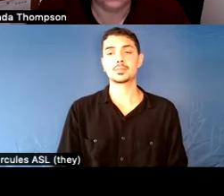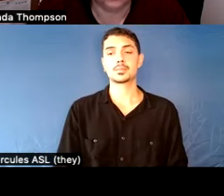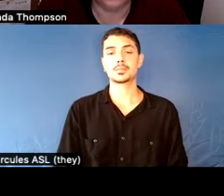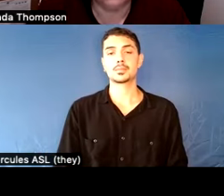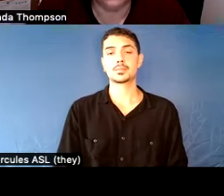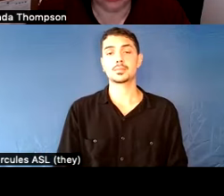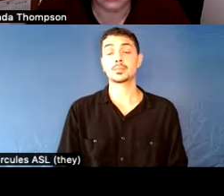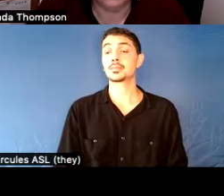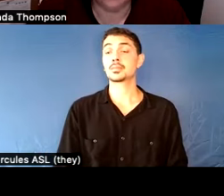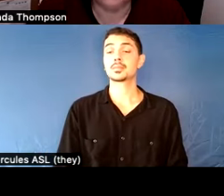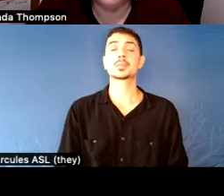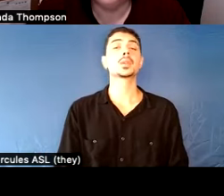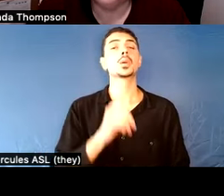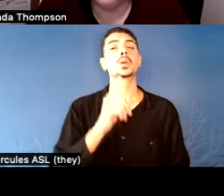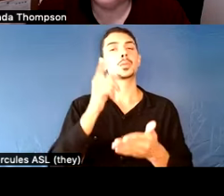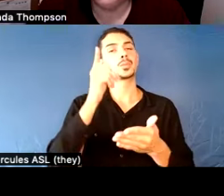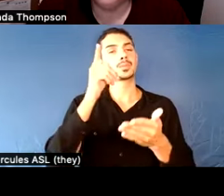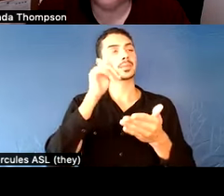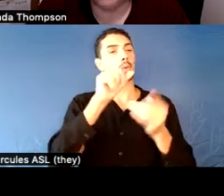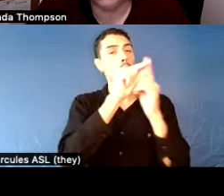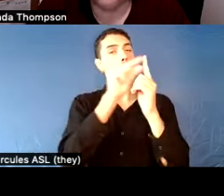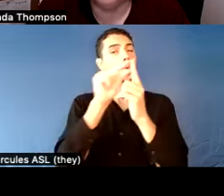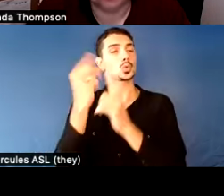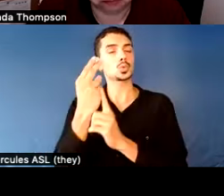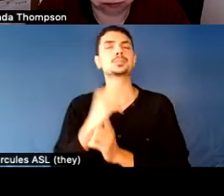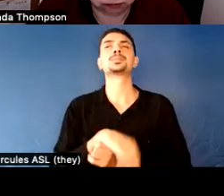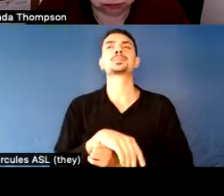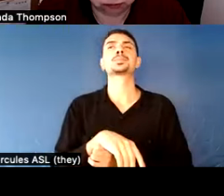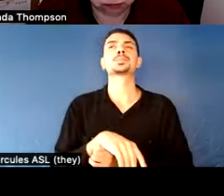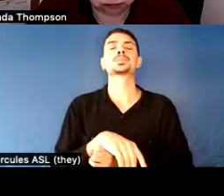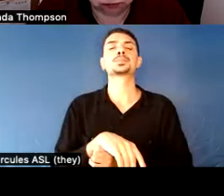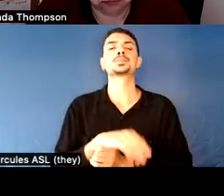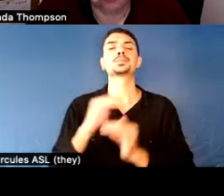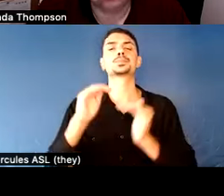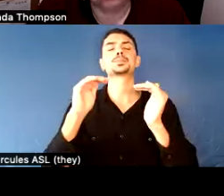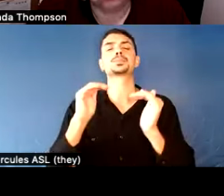So what were you taught about mental illness when you were growing up?